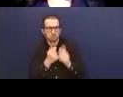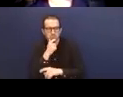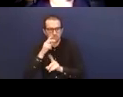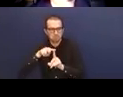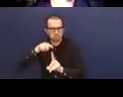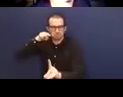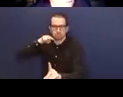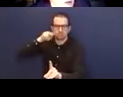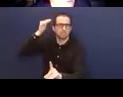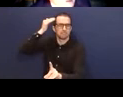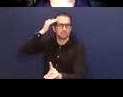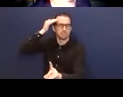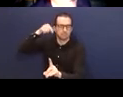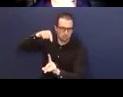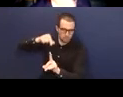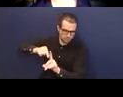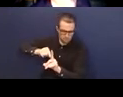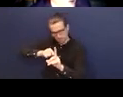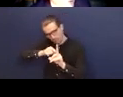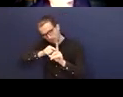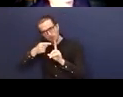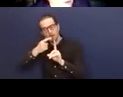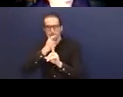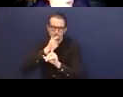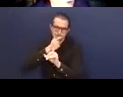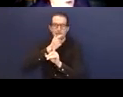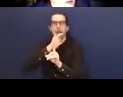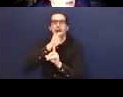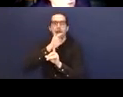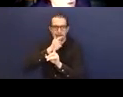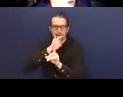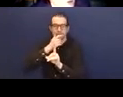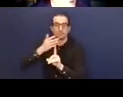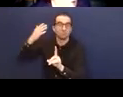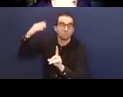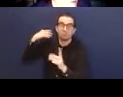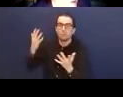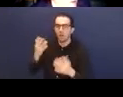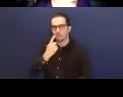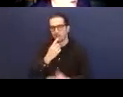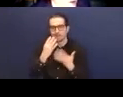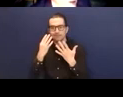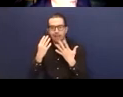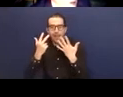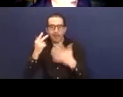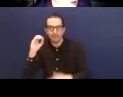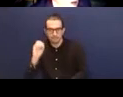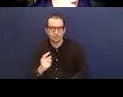model, focuses on impairments based on medical normative views. The question is, do you have a